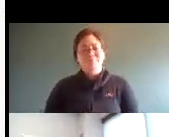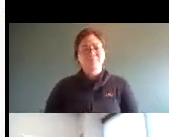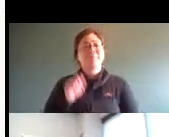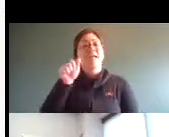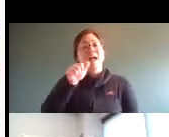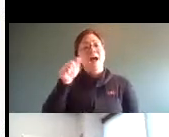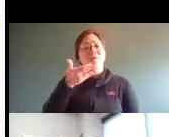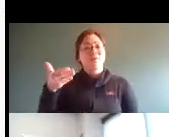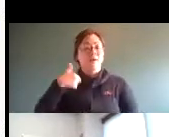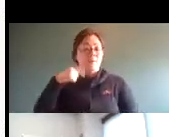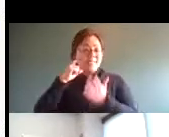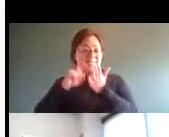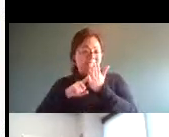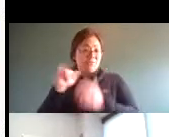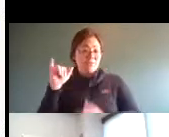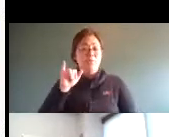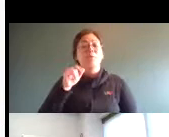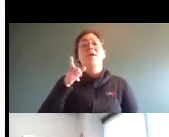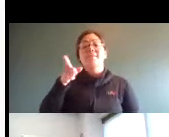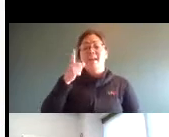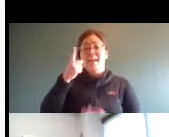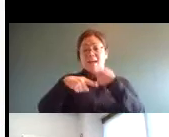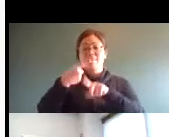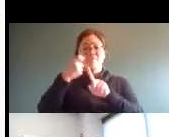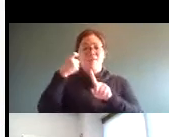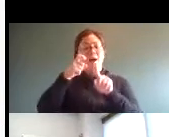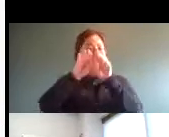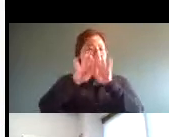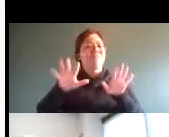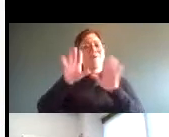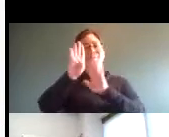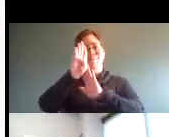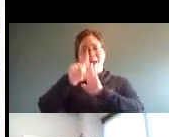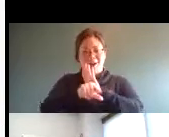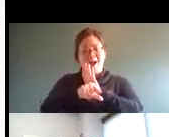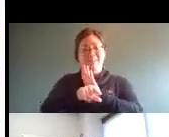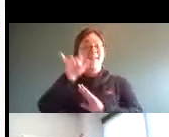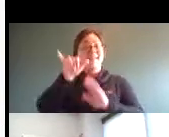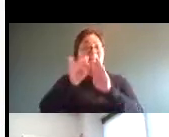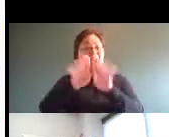see is they have and they come from diverse backgrounds, and those diverse